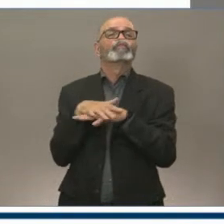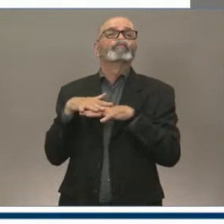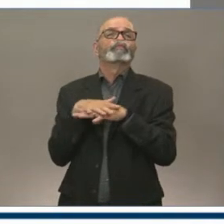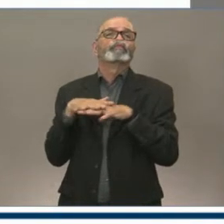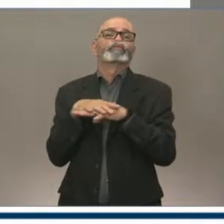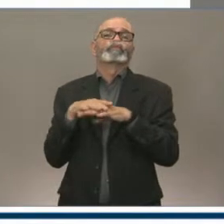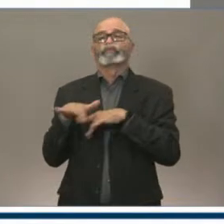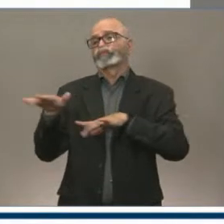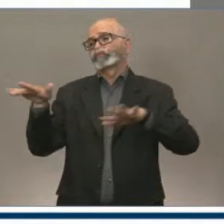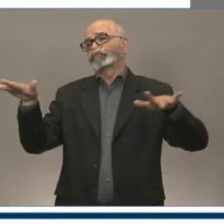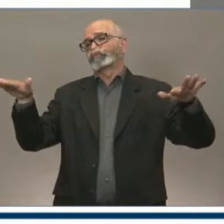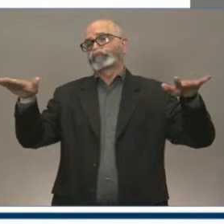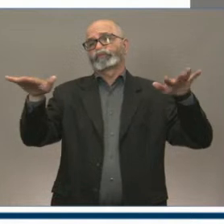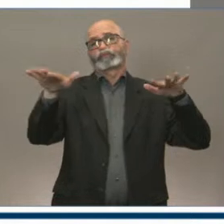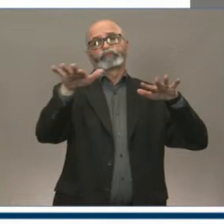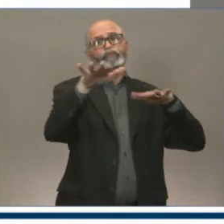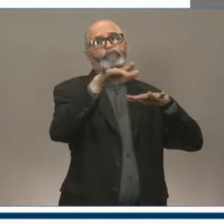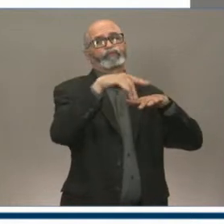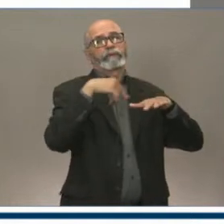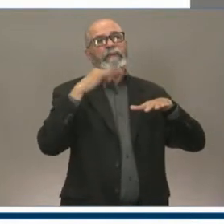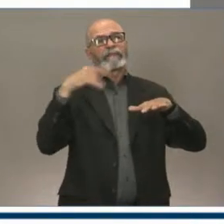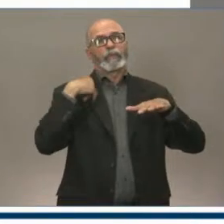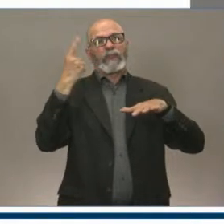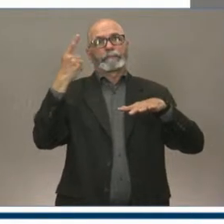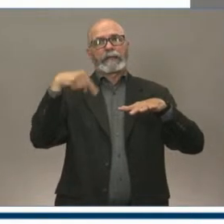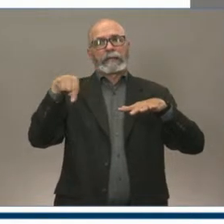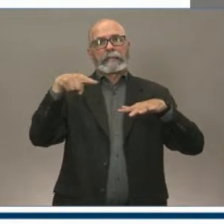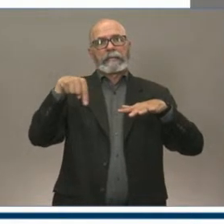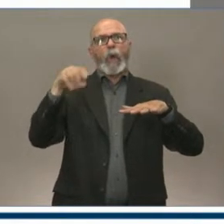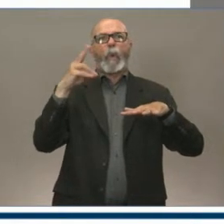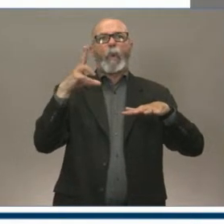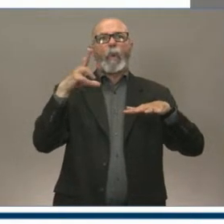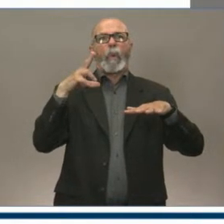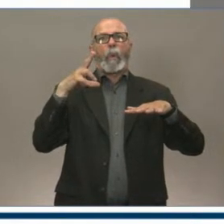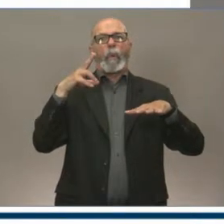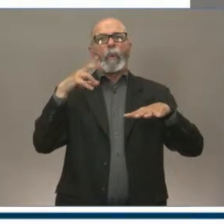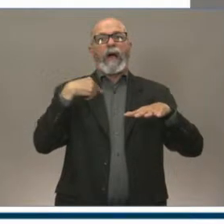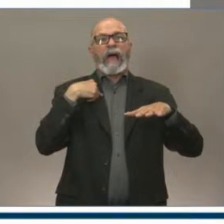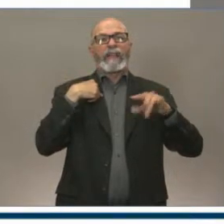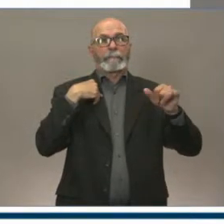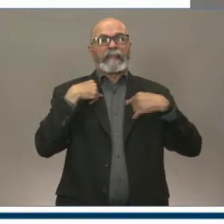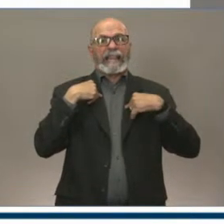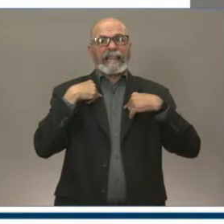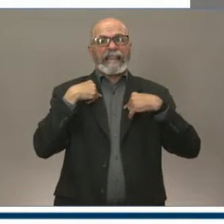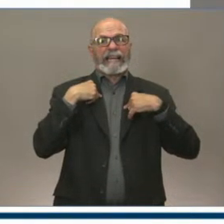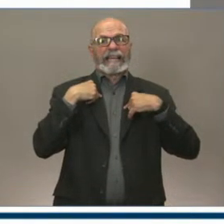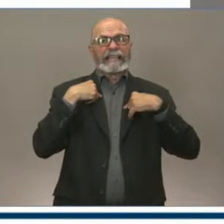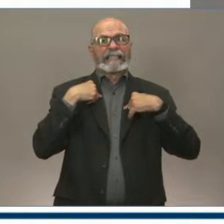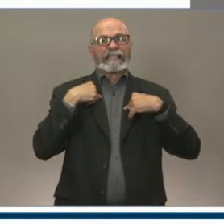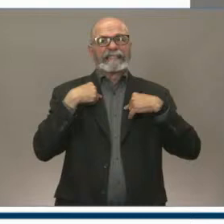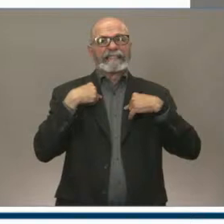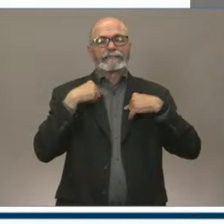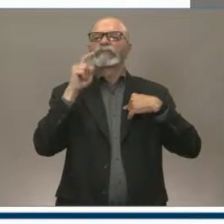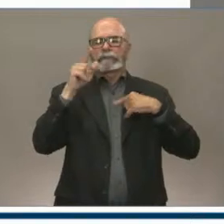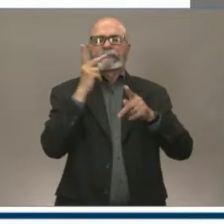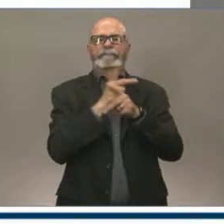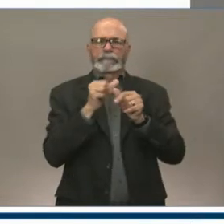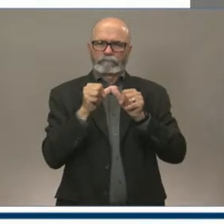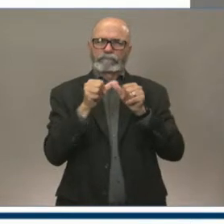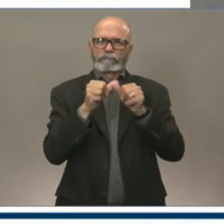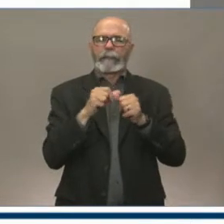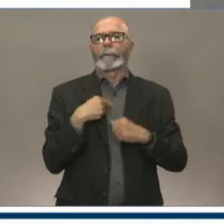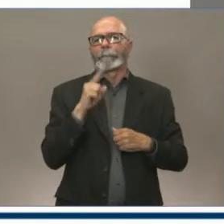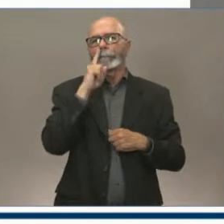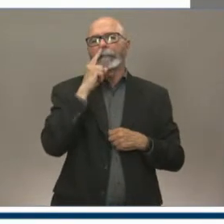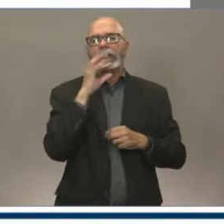there's a chance you might have been exposed to COVID, and you should be thinking about getting tested regularly and not relying just on being notified by somebody